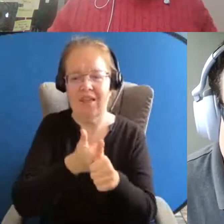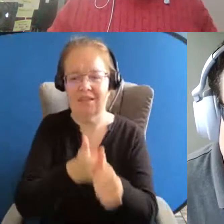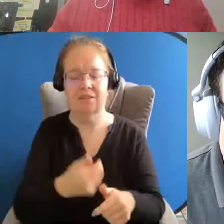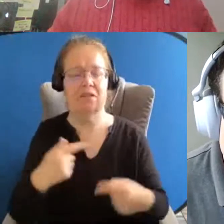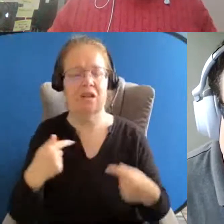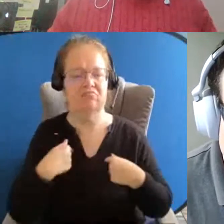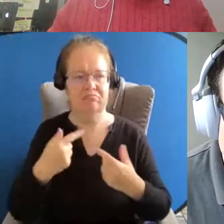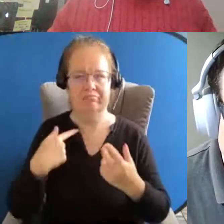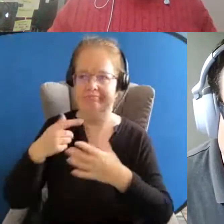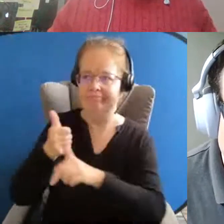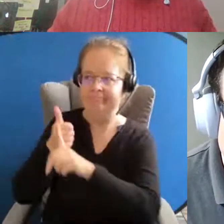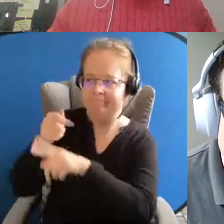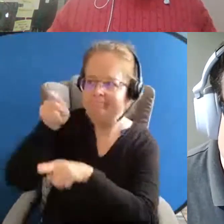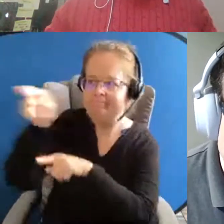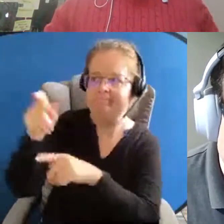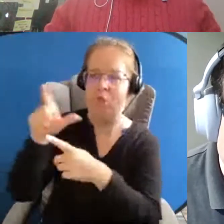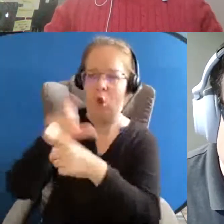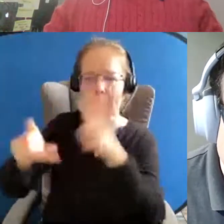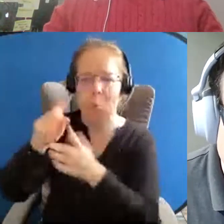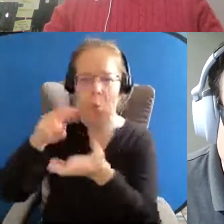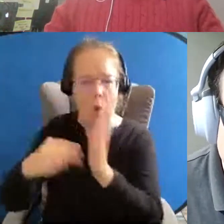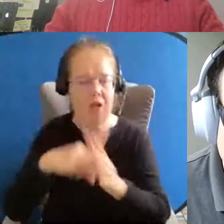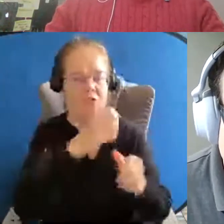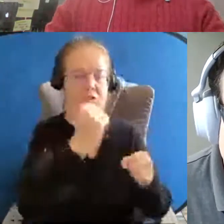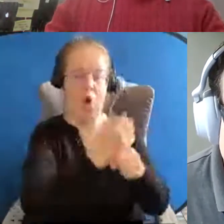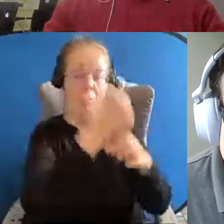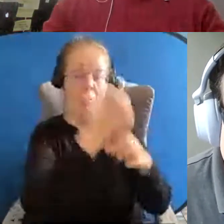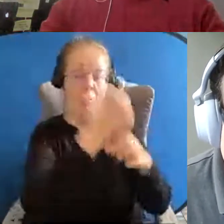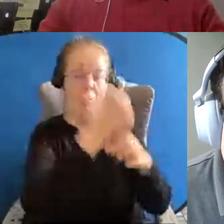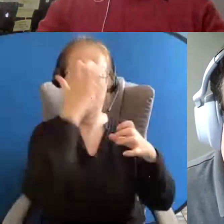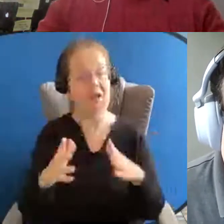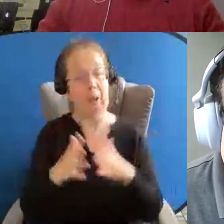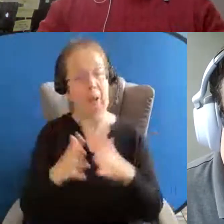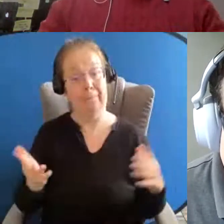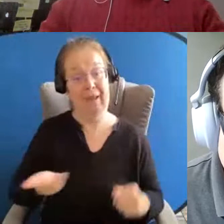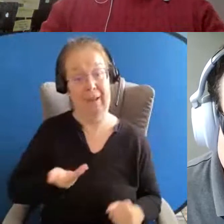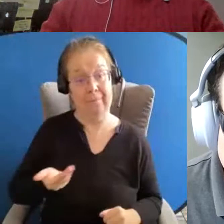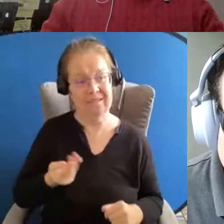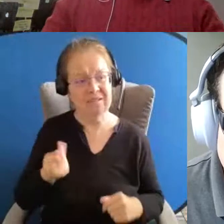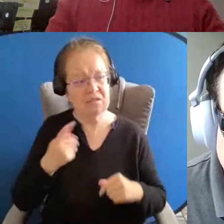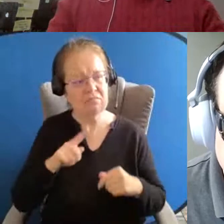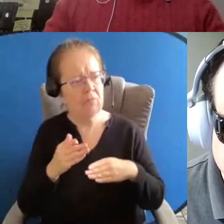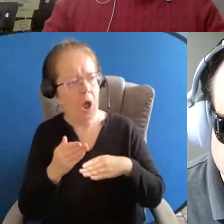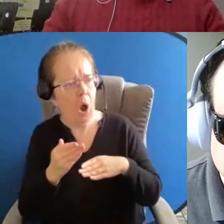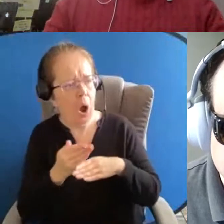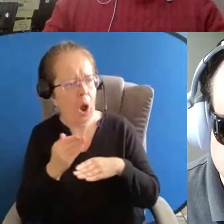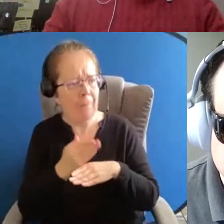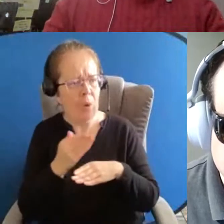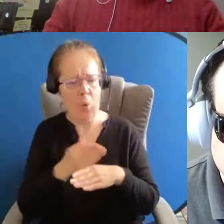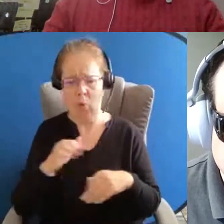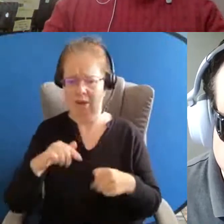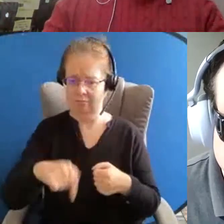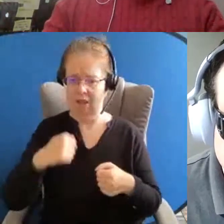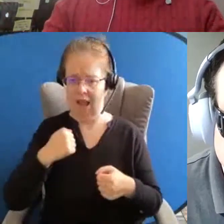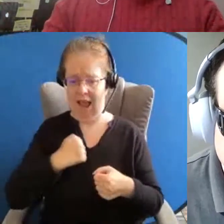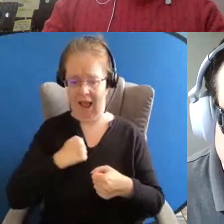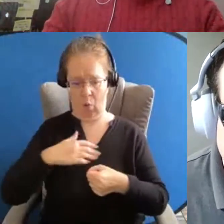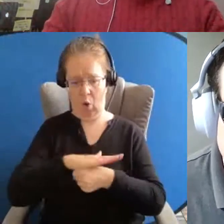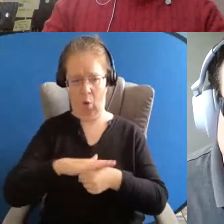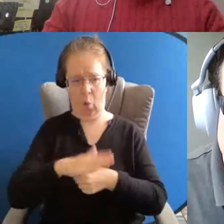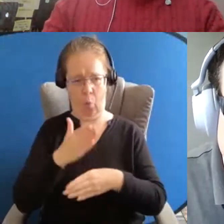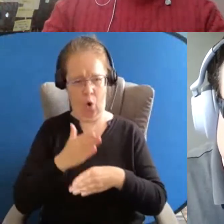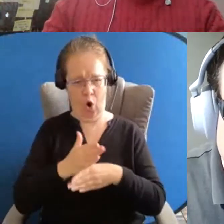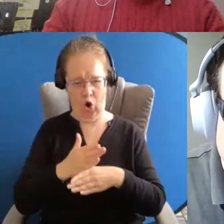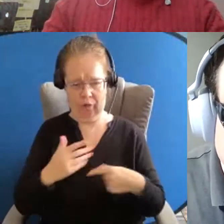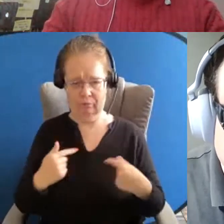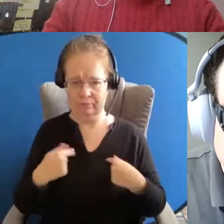to governments, to community organizations, but also to big business in terms of some of the deployment around accessibility and the work we're doing, making sure